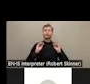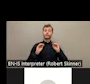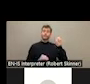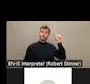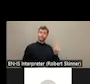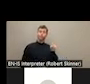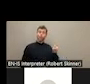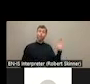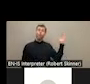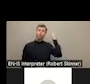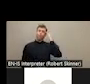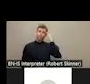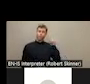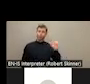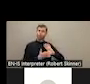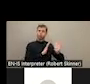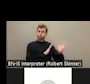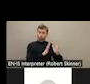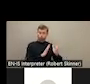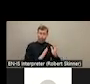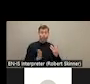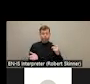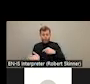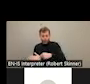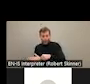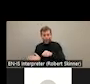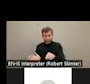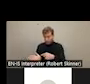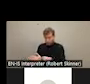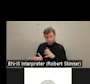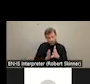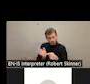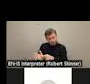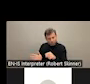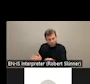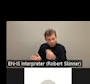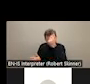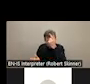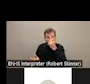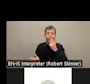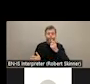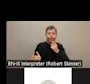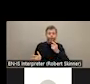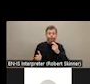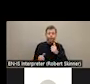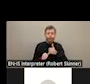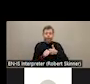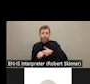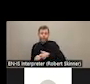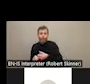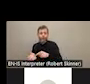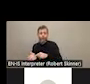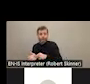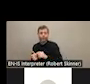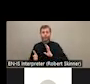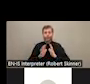child with hearing impairment who does not hear to use this material to